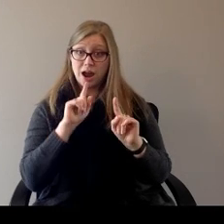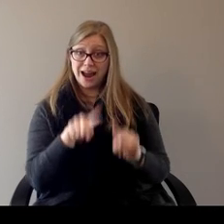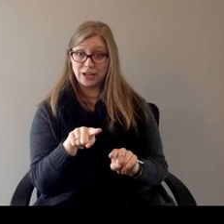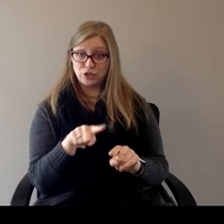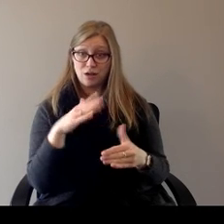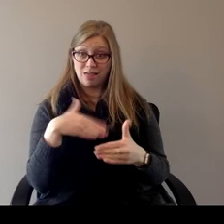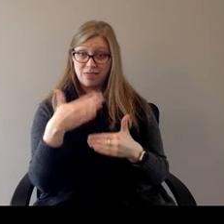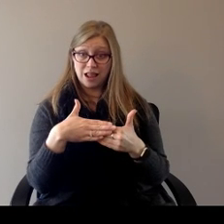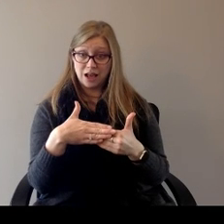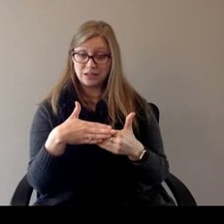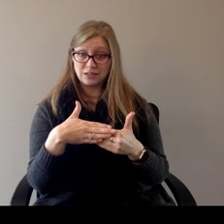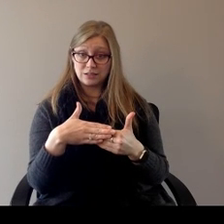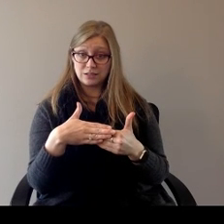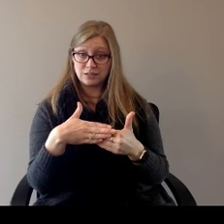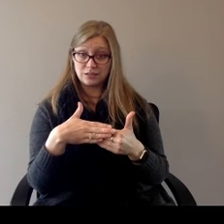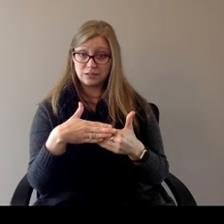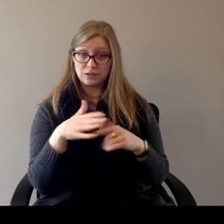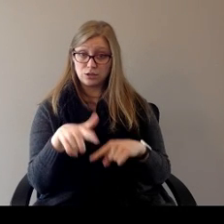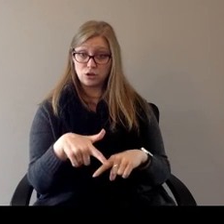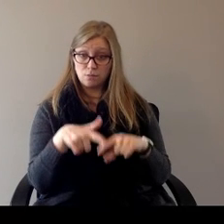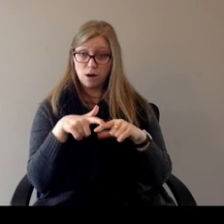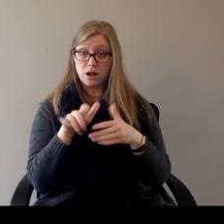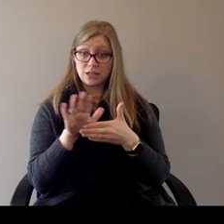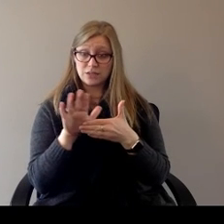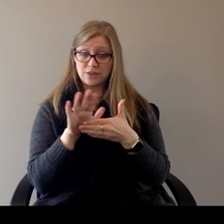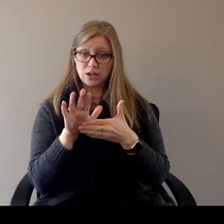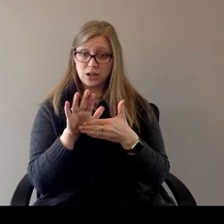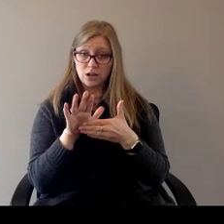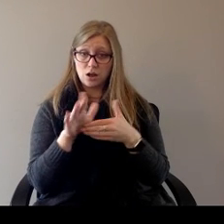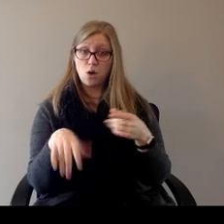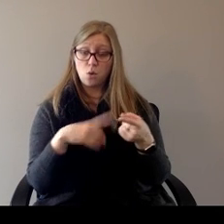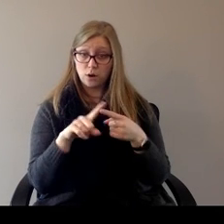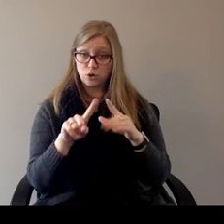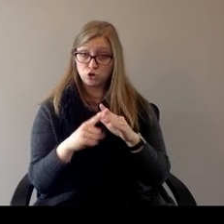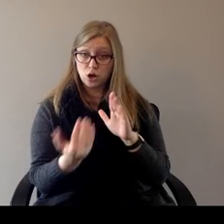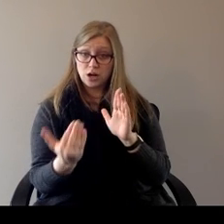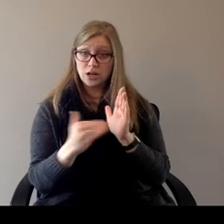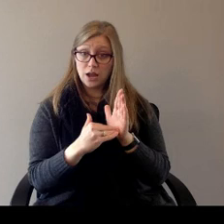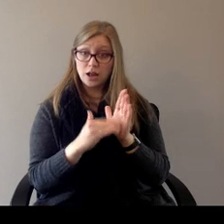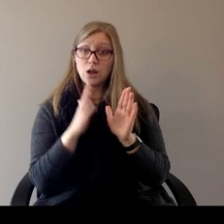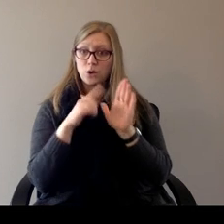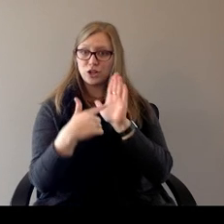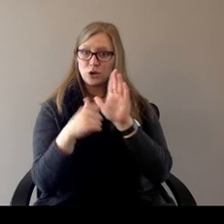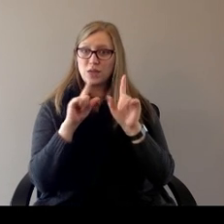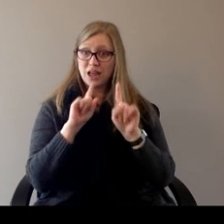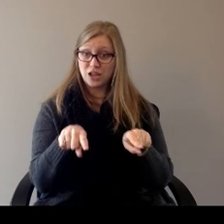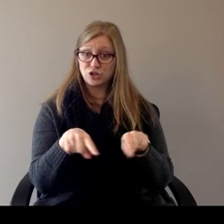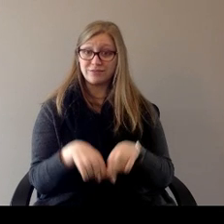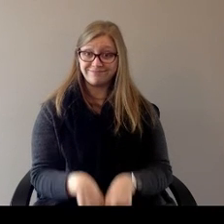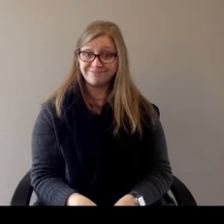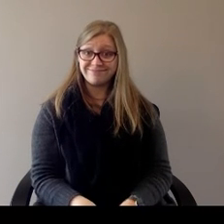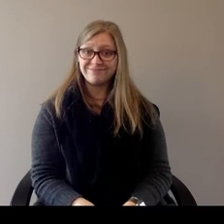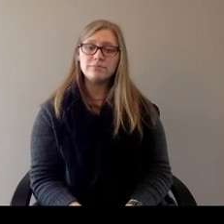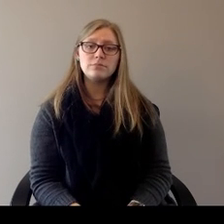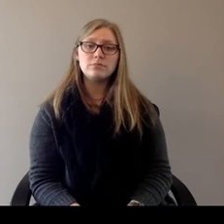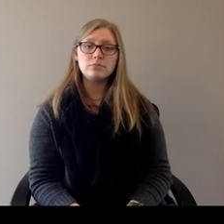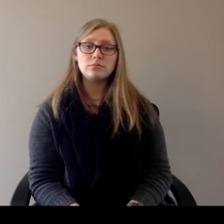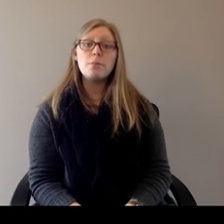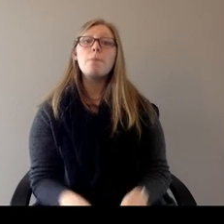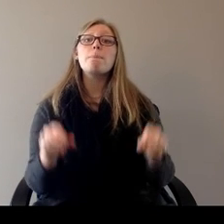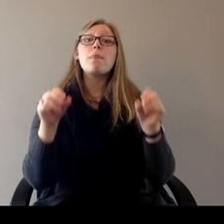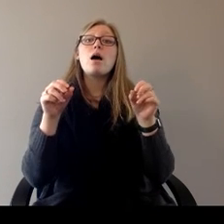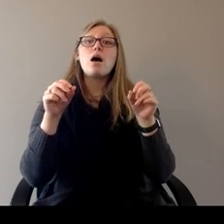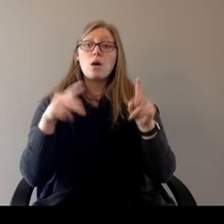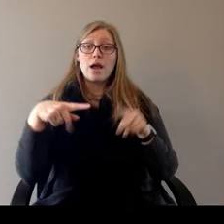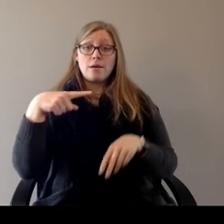Okay, so pause the video, and when you start it again, it'll show you the answer. All right, so here we